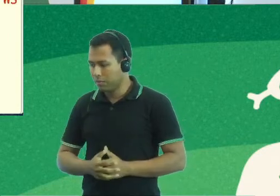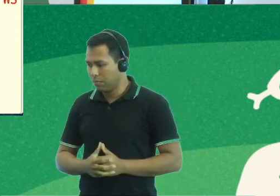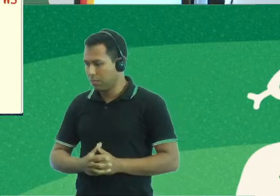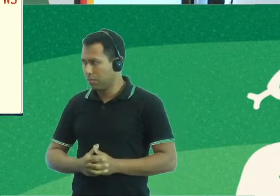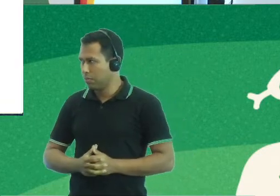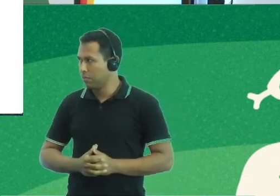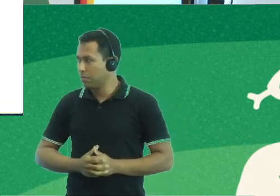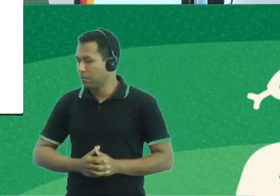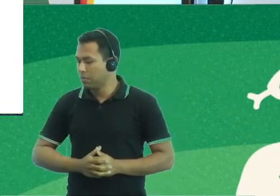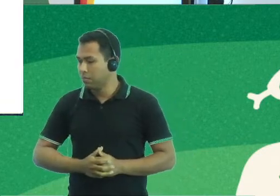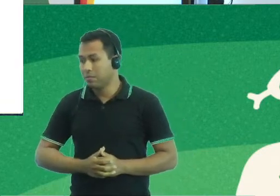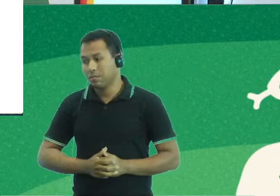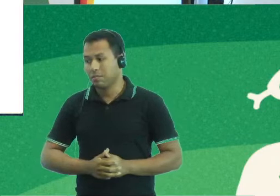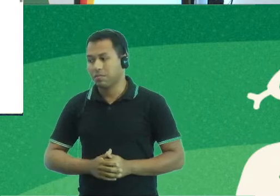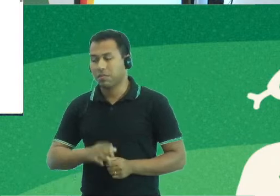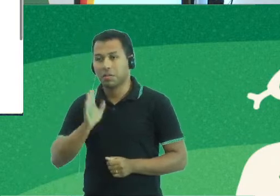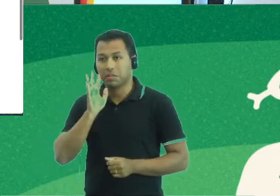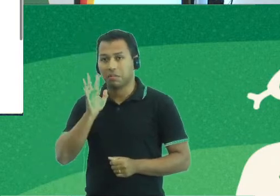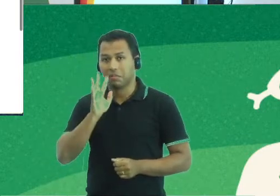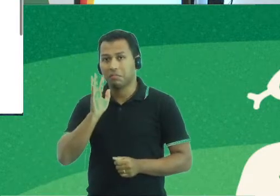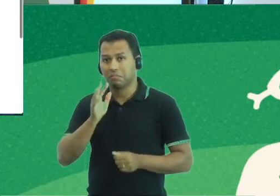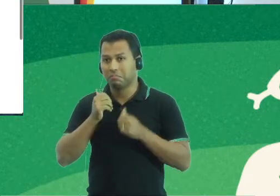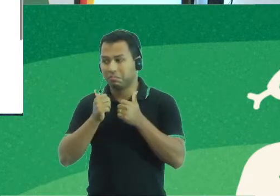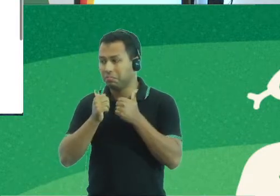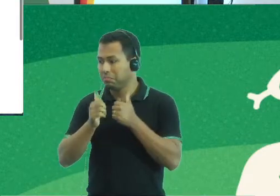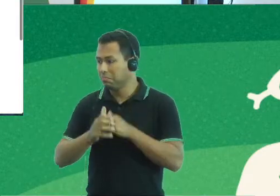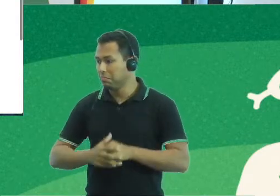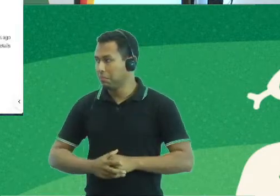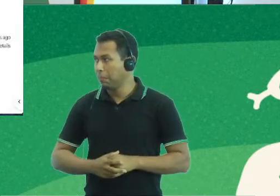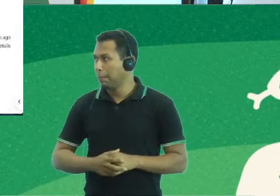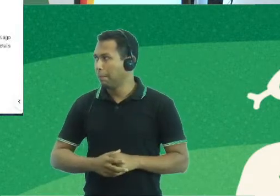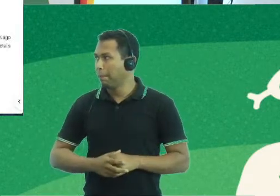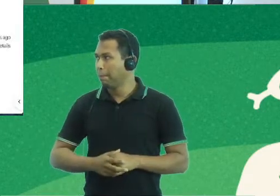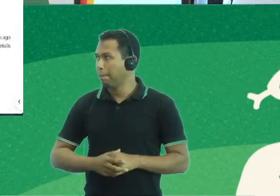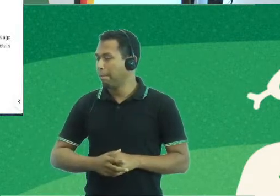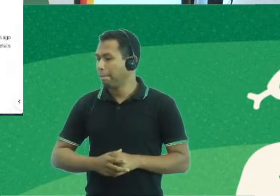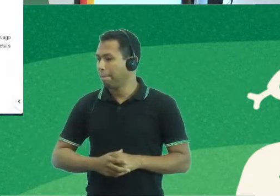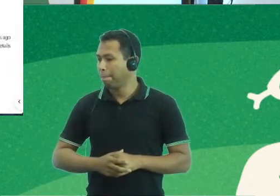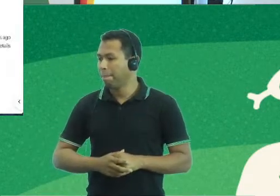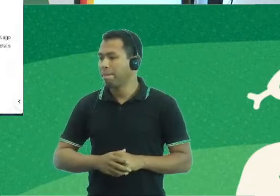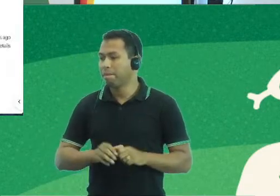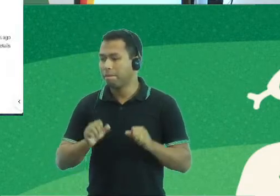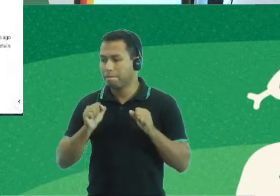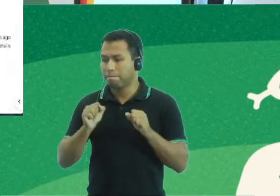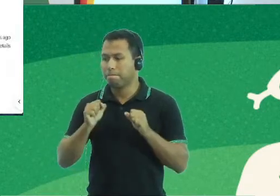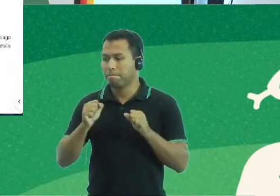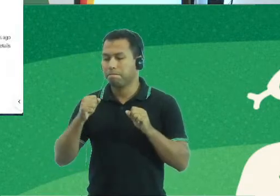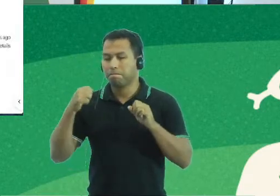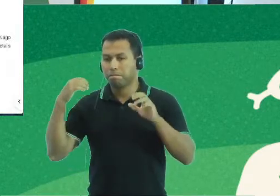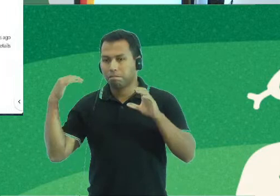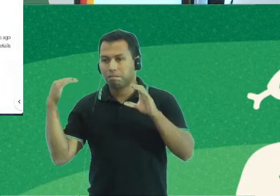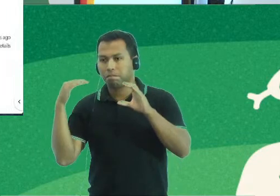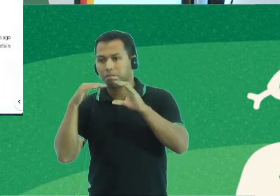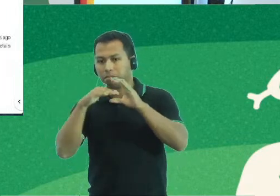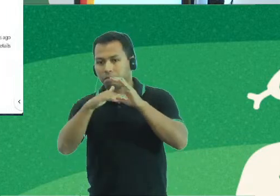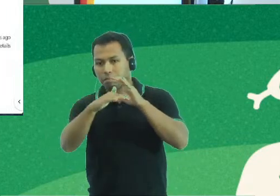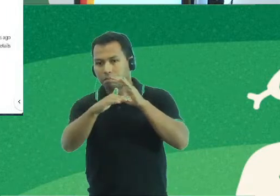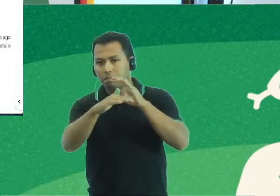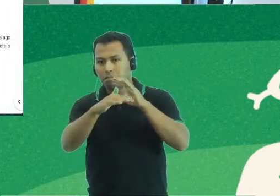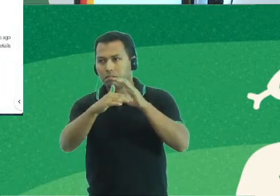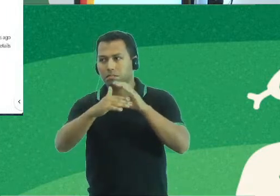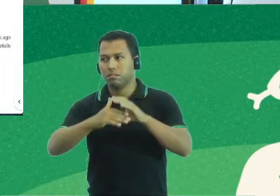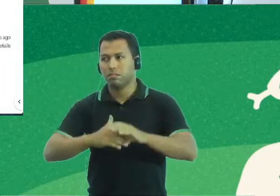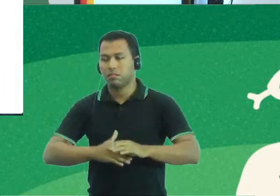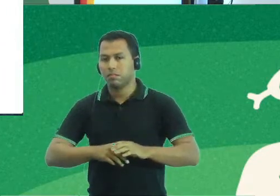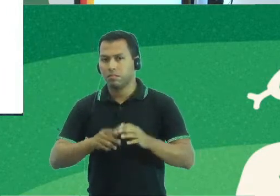Cool, so it's running. You can all actually email this now if you want to help me test my code out. If everyone wants to send an